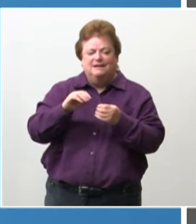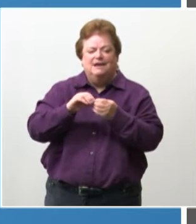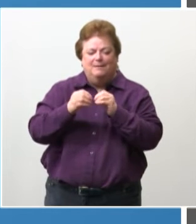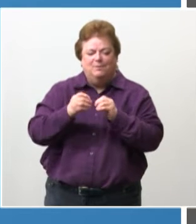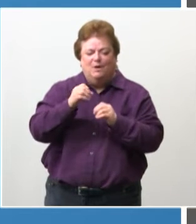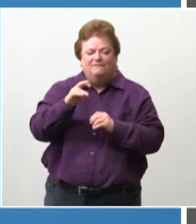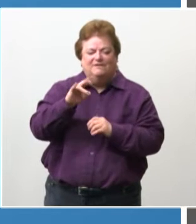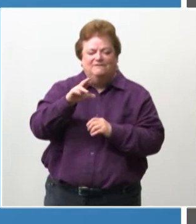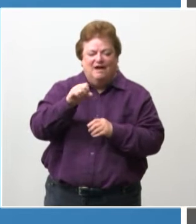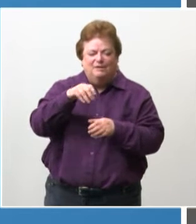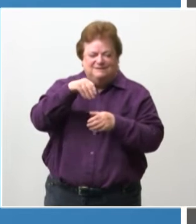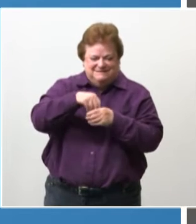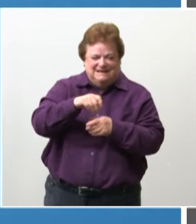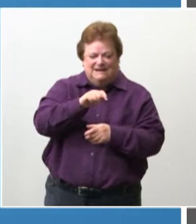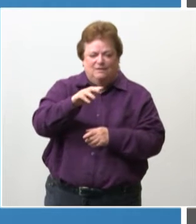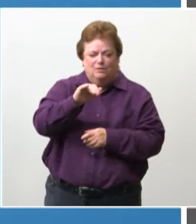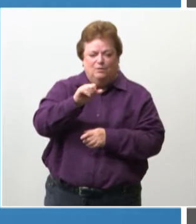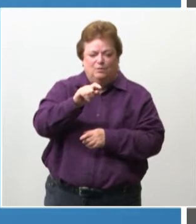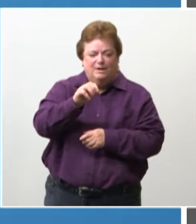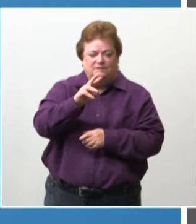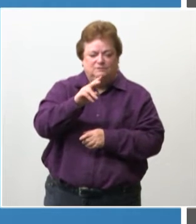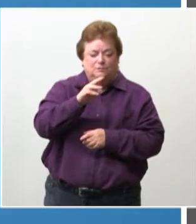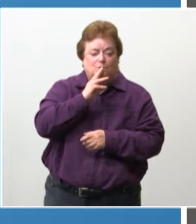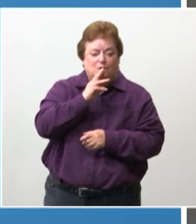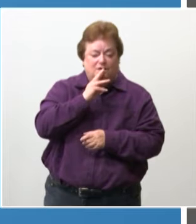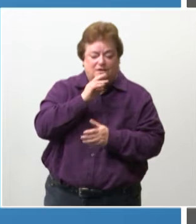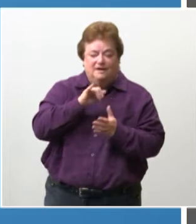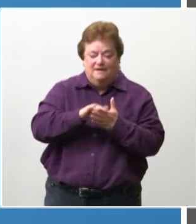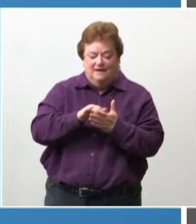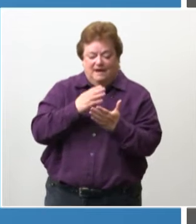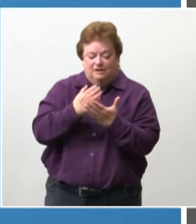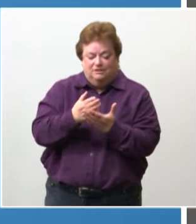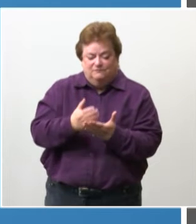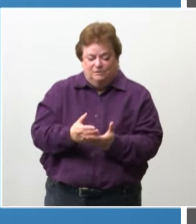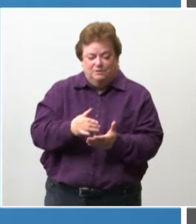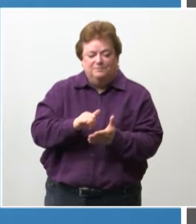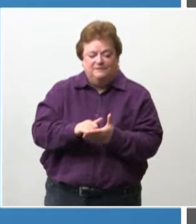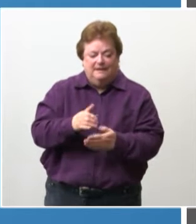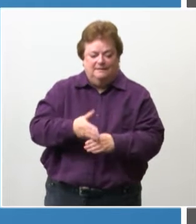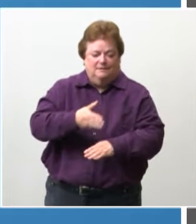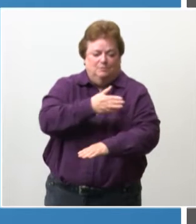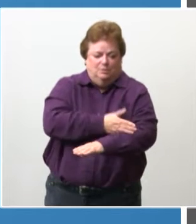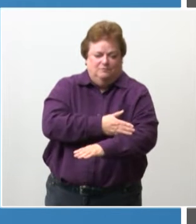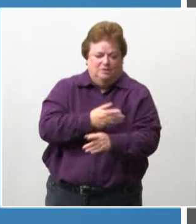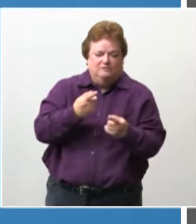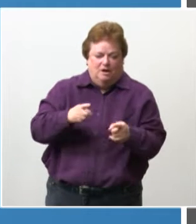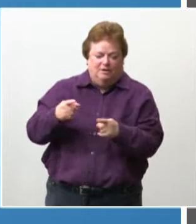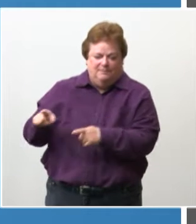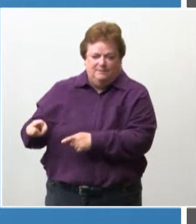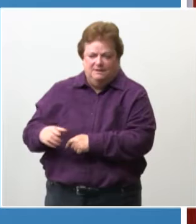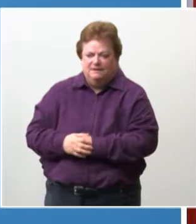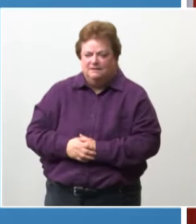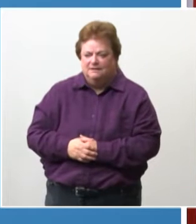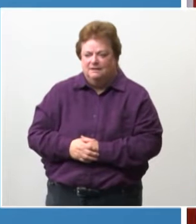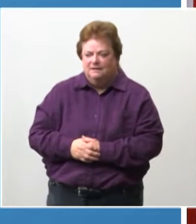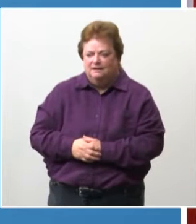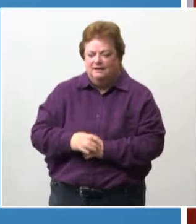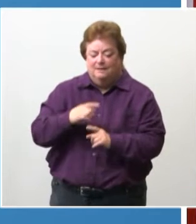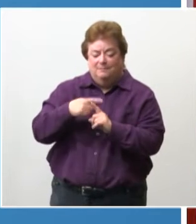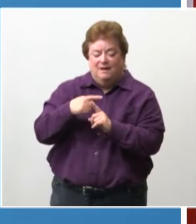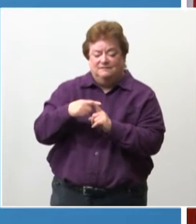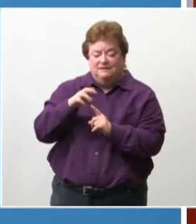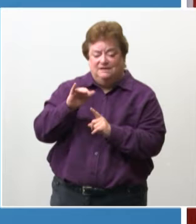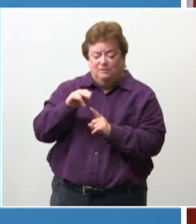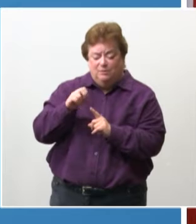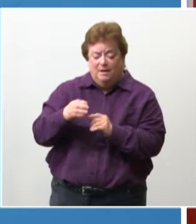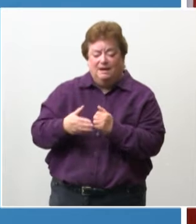wastewater. This is another indicator that confirms the improvements we're experiencing. The positivity rate held steady